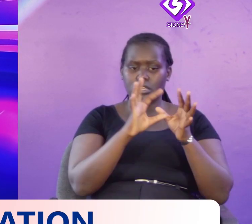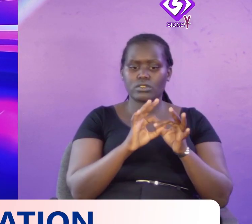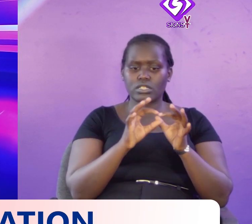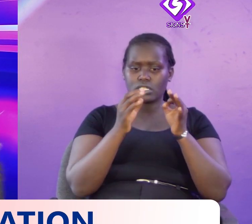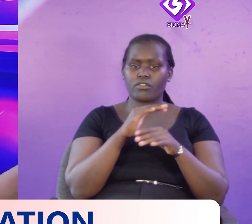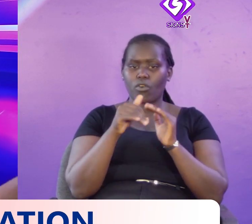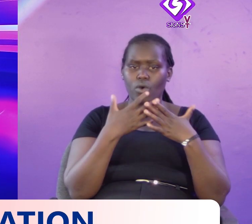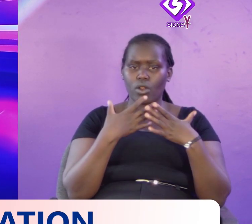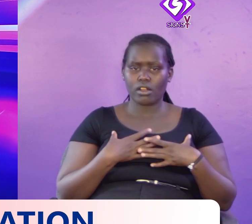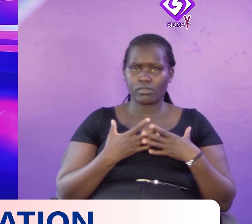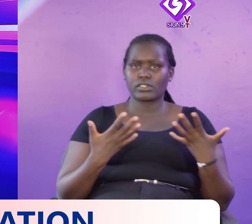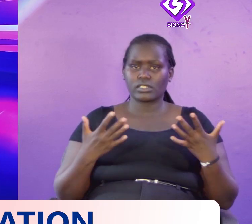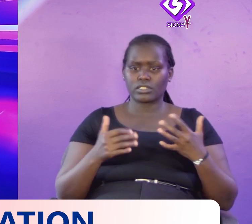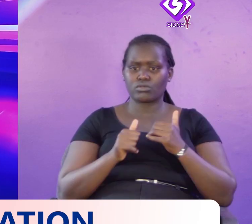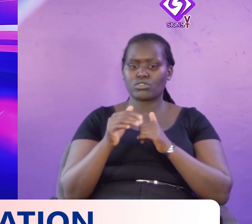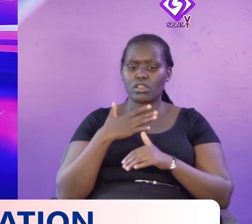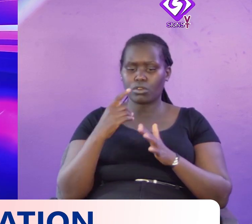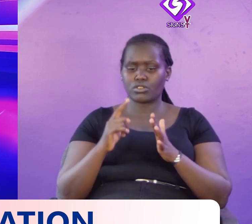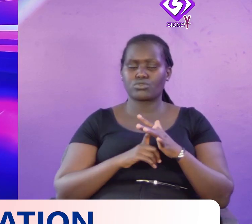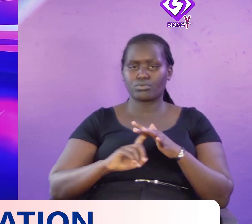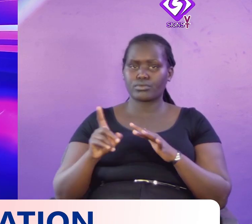akona interest zake na anataka atoroke? So when